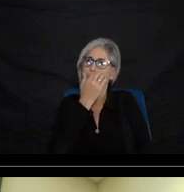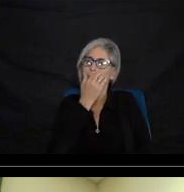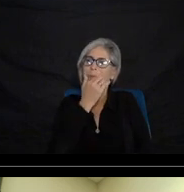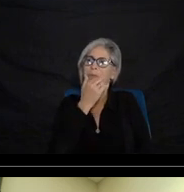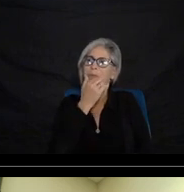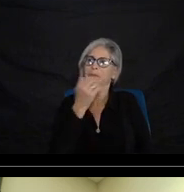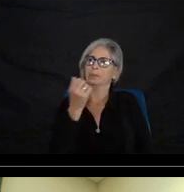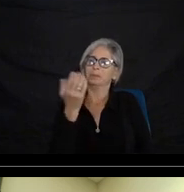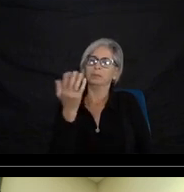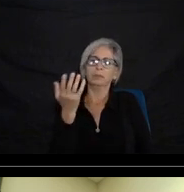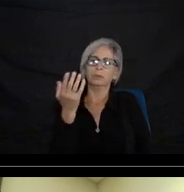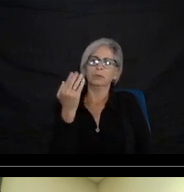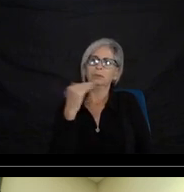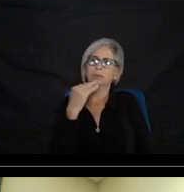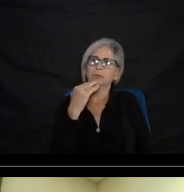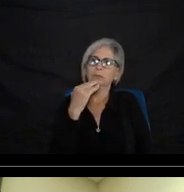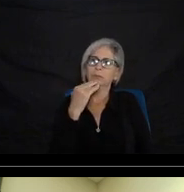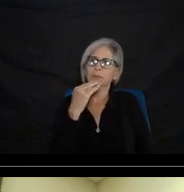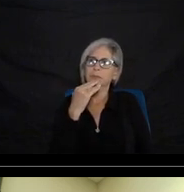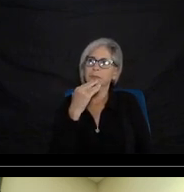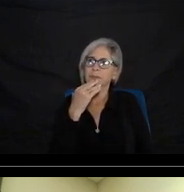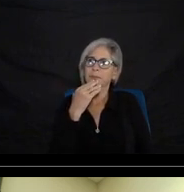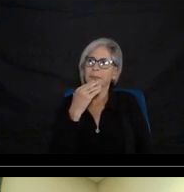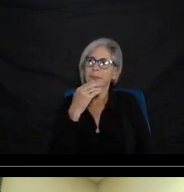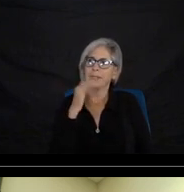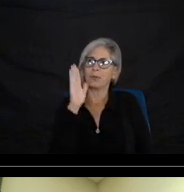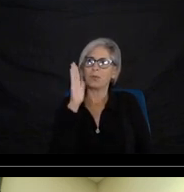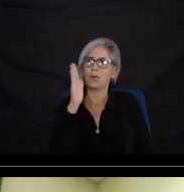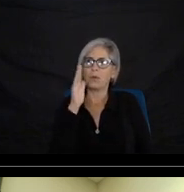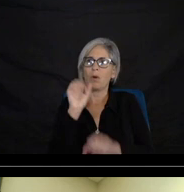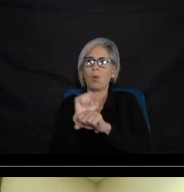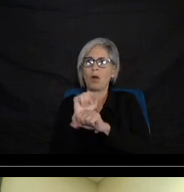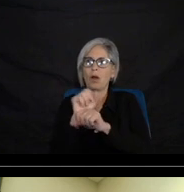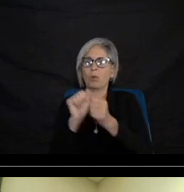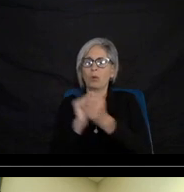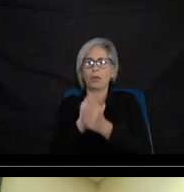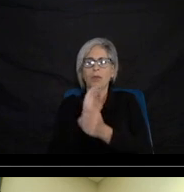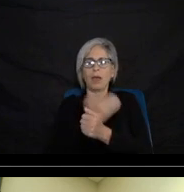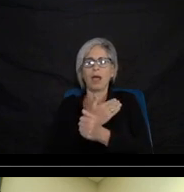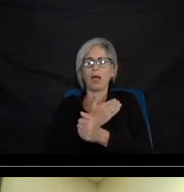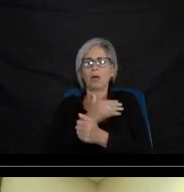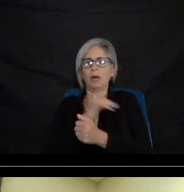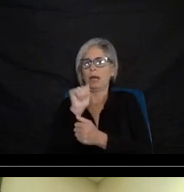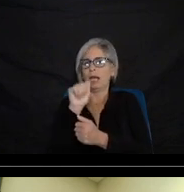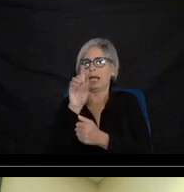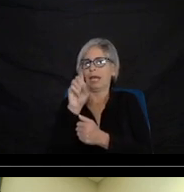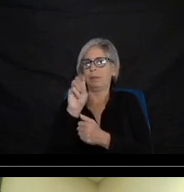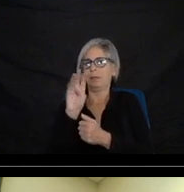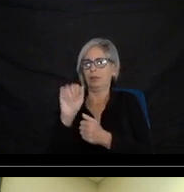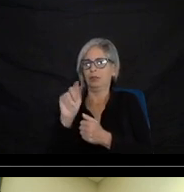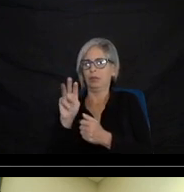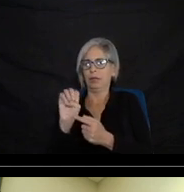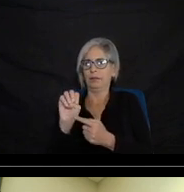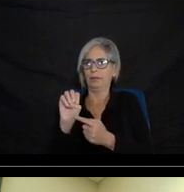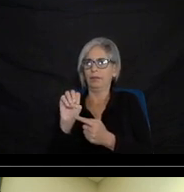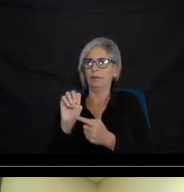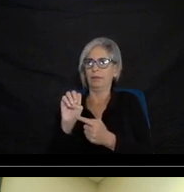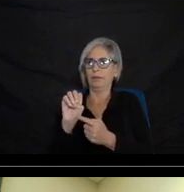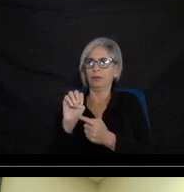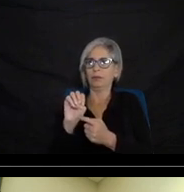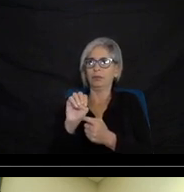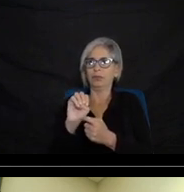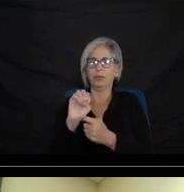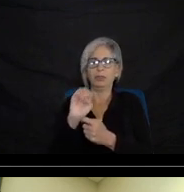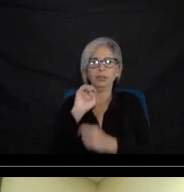So if we, the 11th. Yeah, 12th. we'll work with our administrative staff to get with you and get with all the commissioners